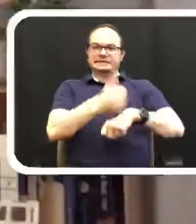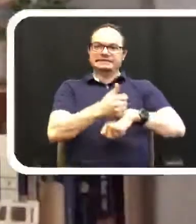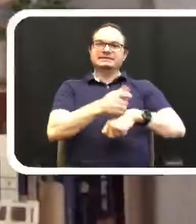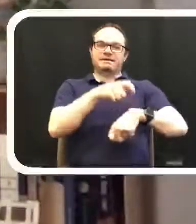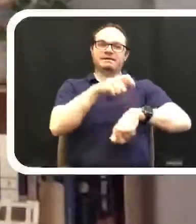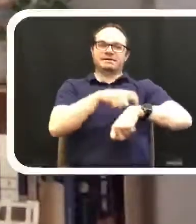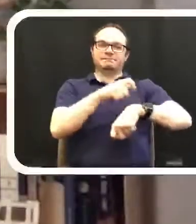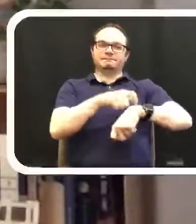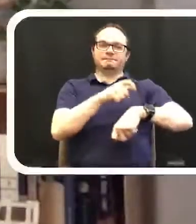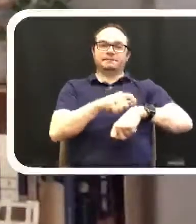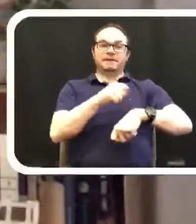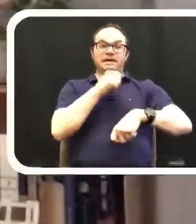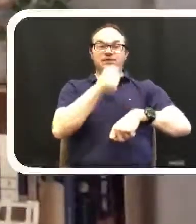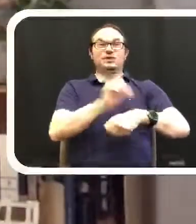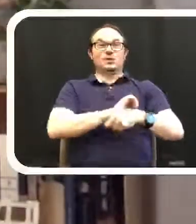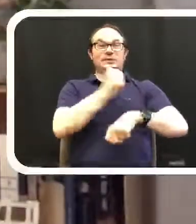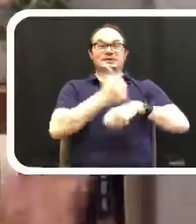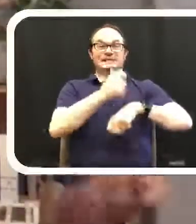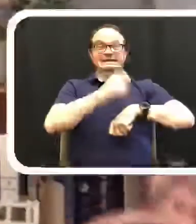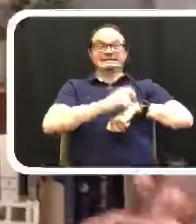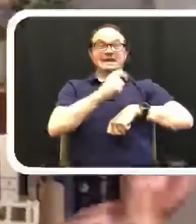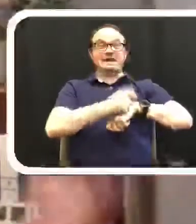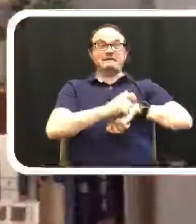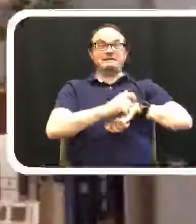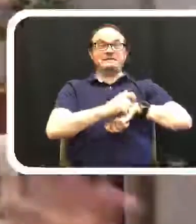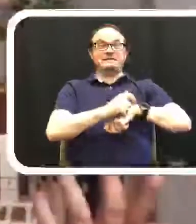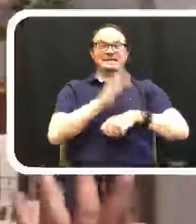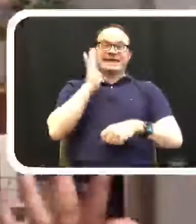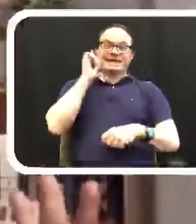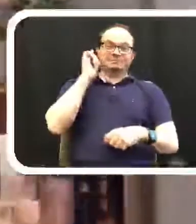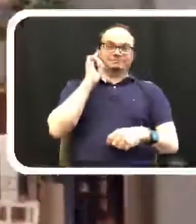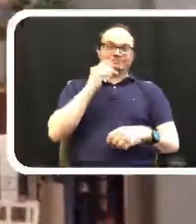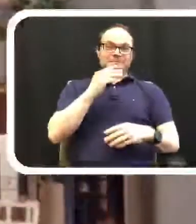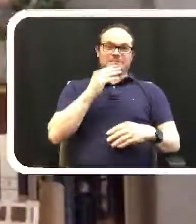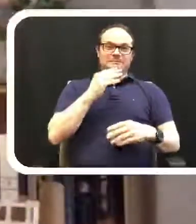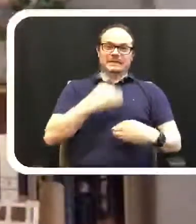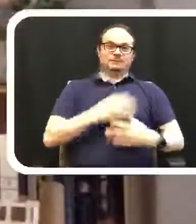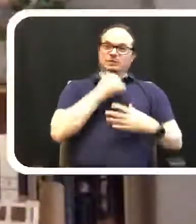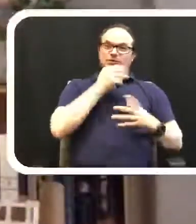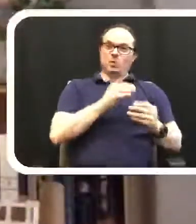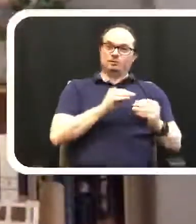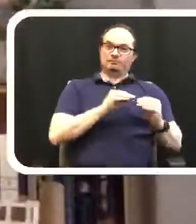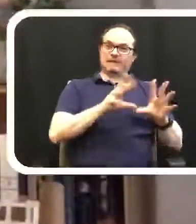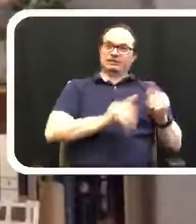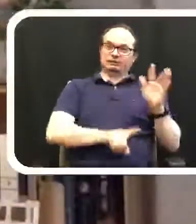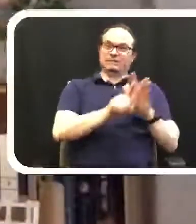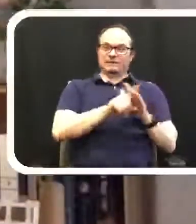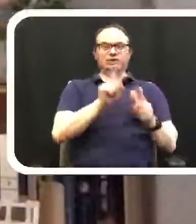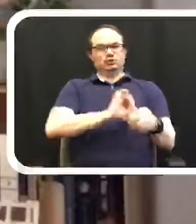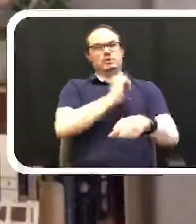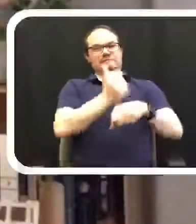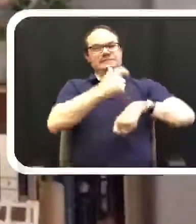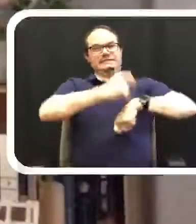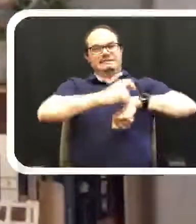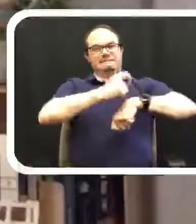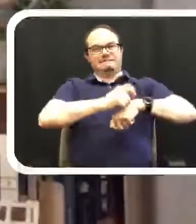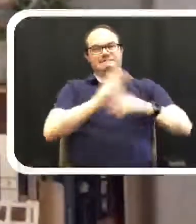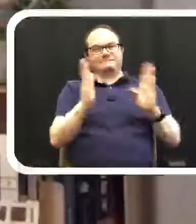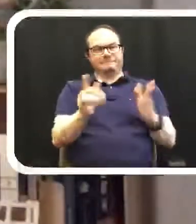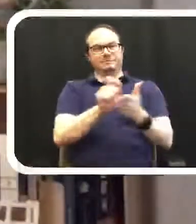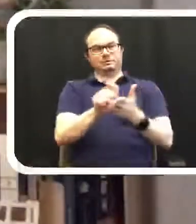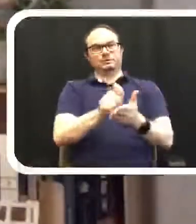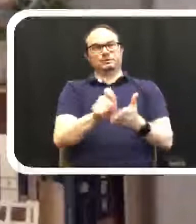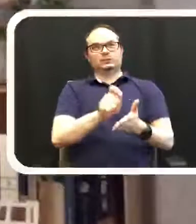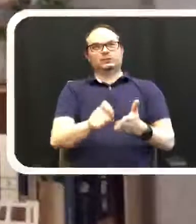time. If you don't plan for it, it's kind of like inspiration. It's not going to magically appear. Most of us don't find ourselves with an